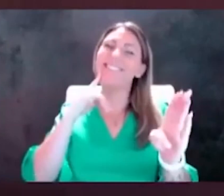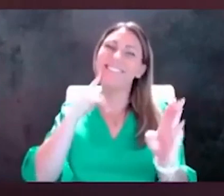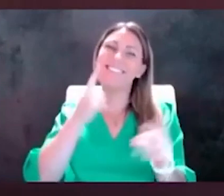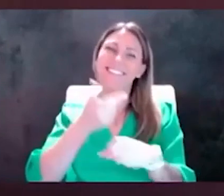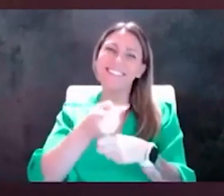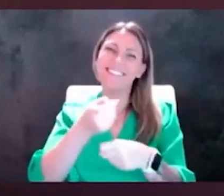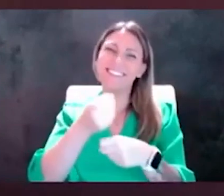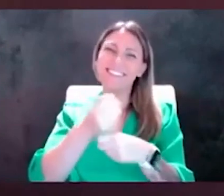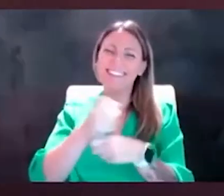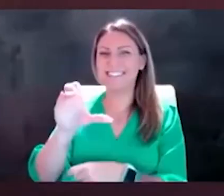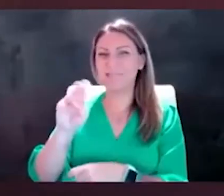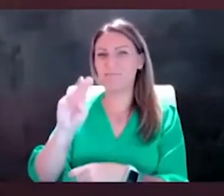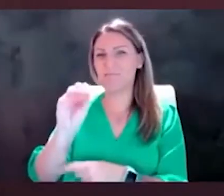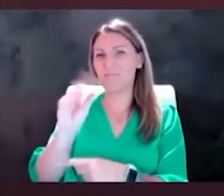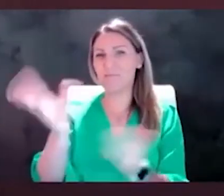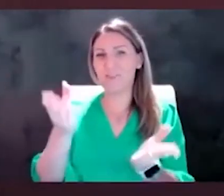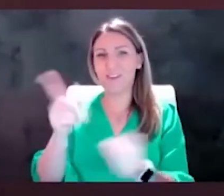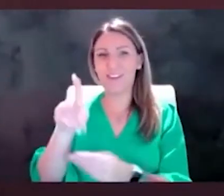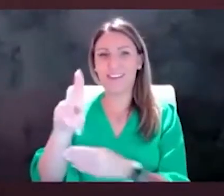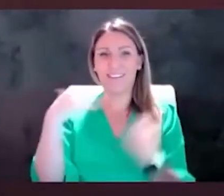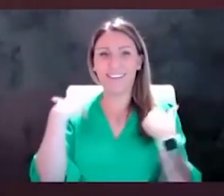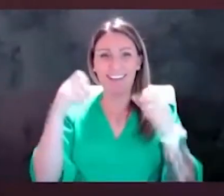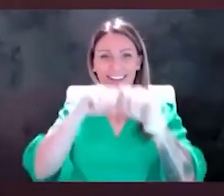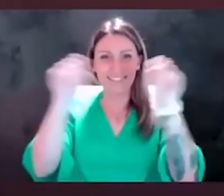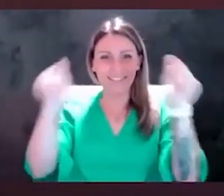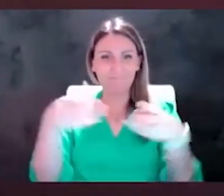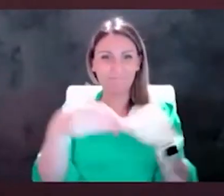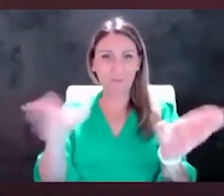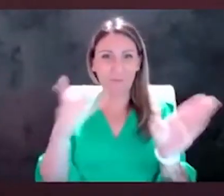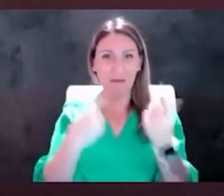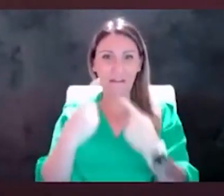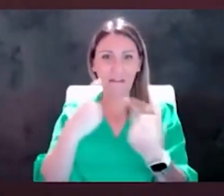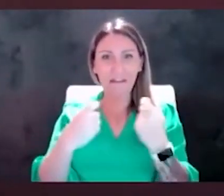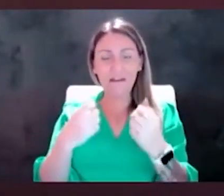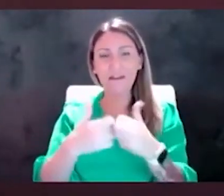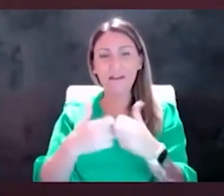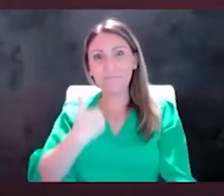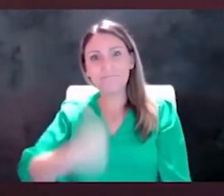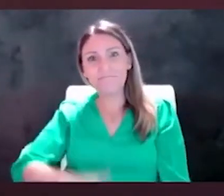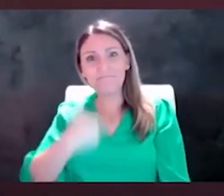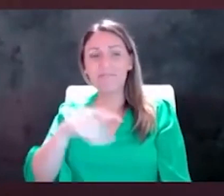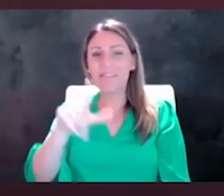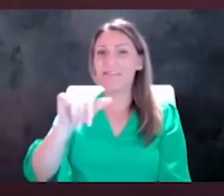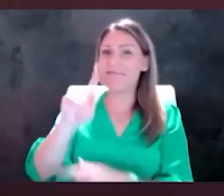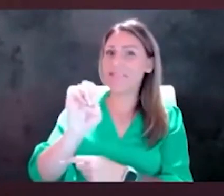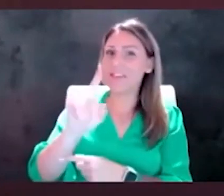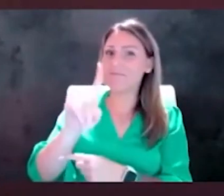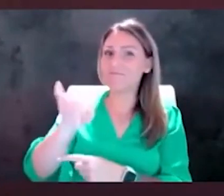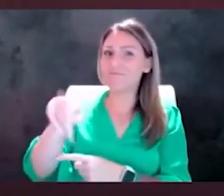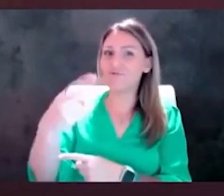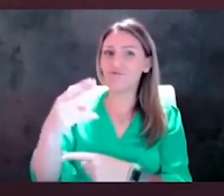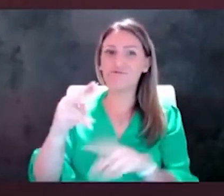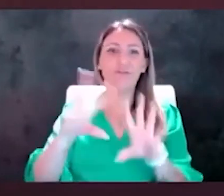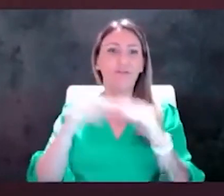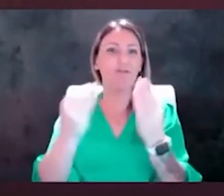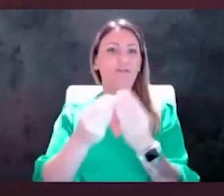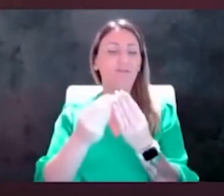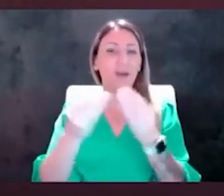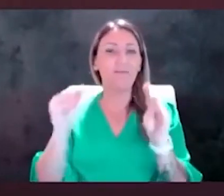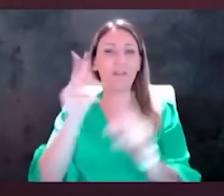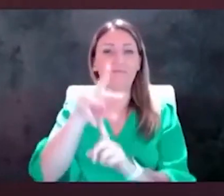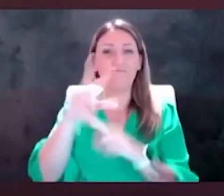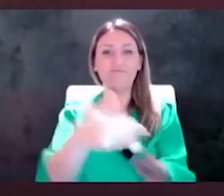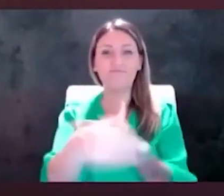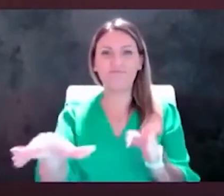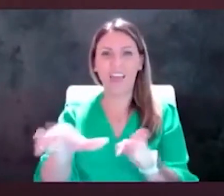System. This is Open Mics with Dr. Stites, coming to you live from the Dolph Simons Family Studio, where we are broadcasting live on Facebook and YouTube.